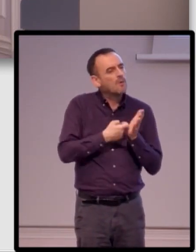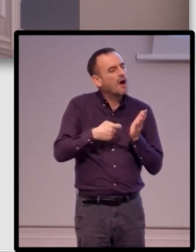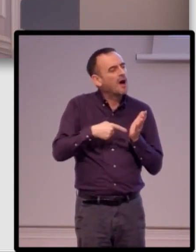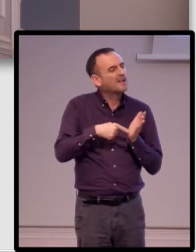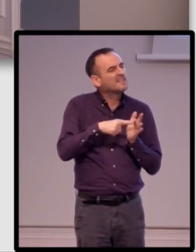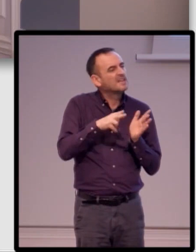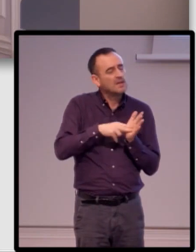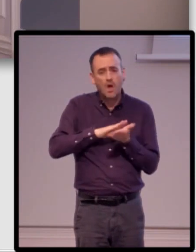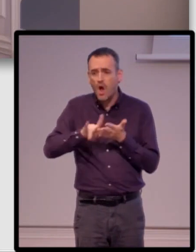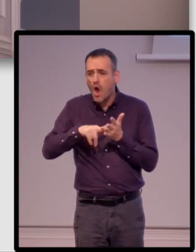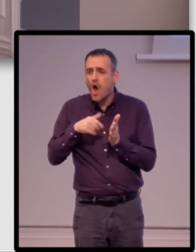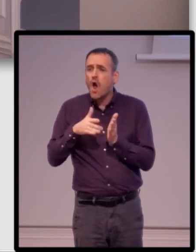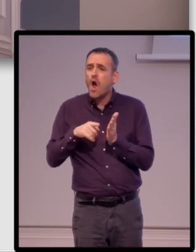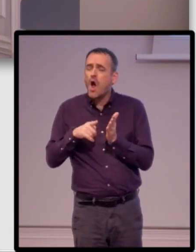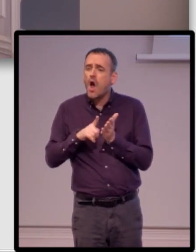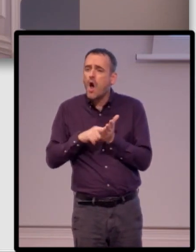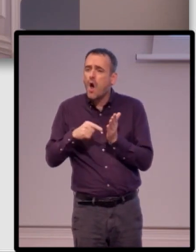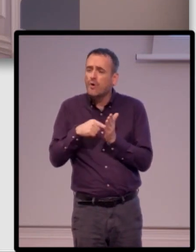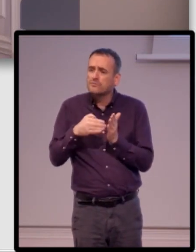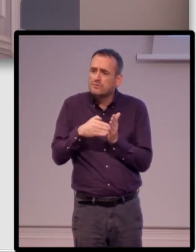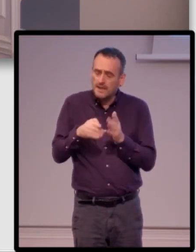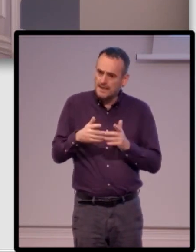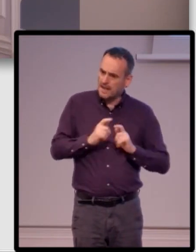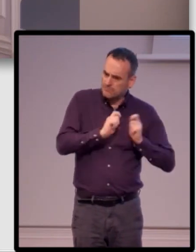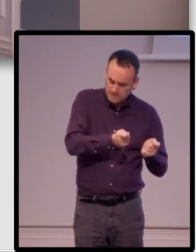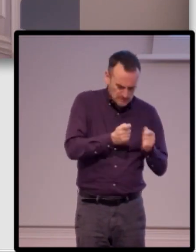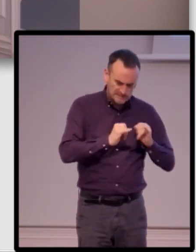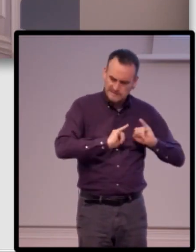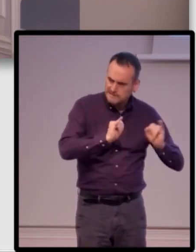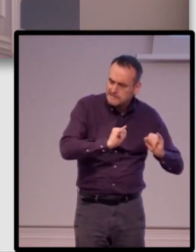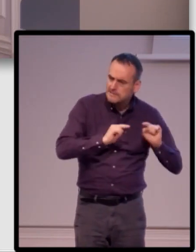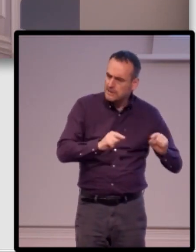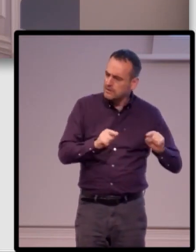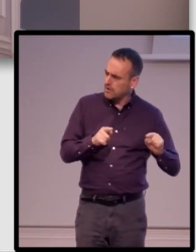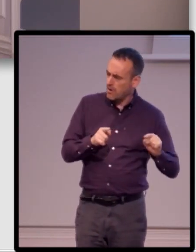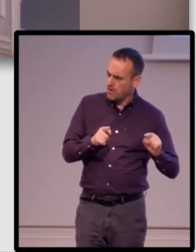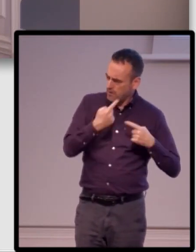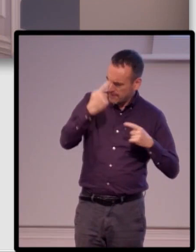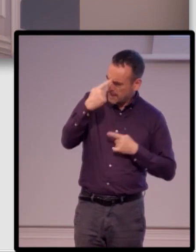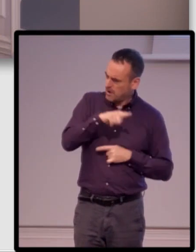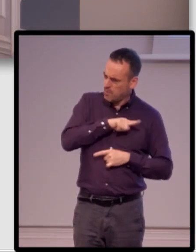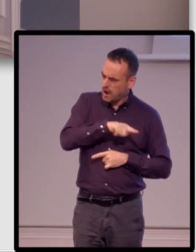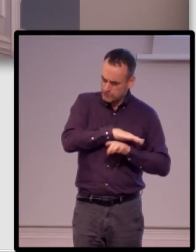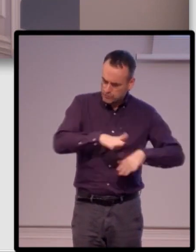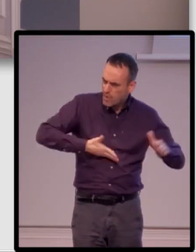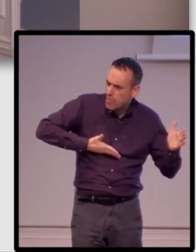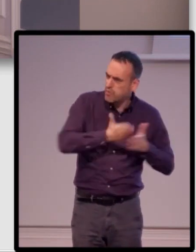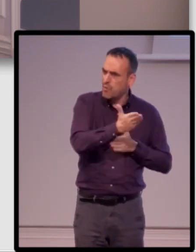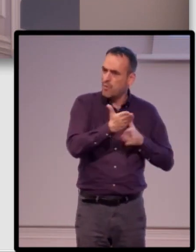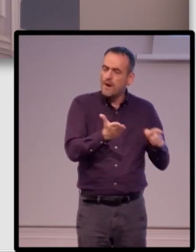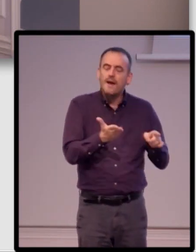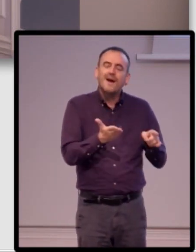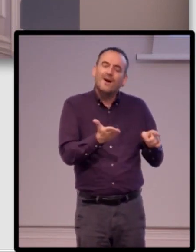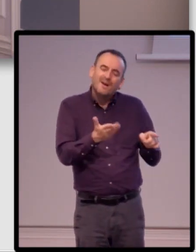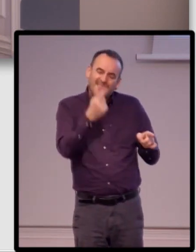pretty unpleasant. A lot of paediatricians argued, why are you putting these children through that? And the answer seemed to us to be that it was a price worth